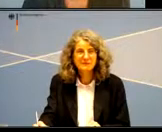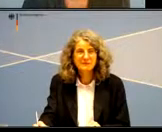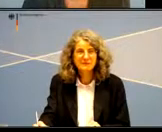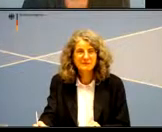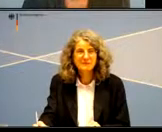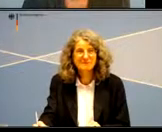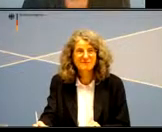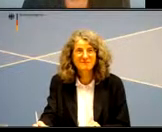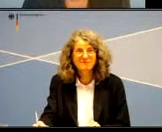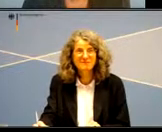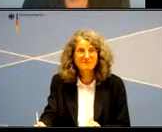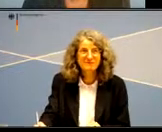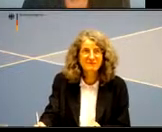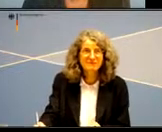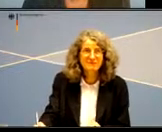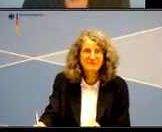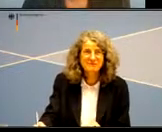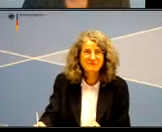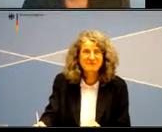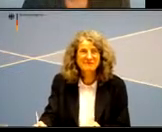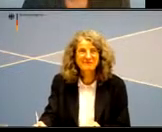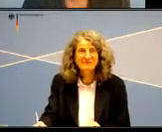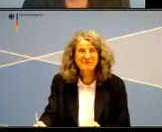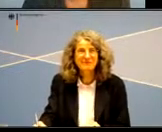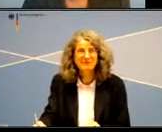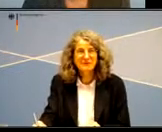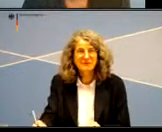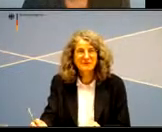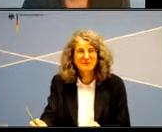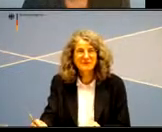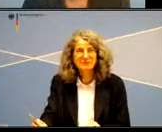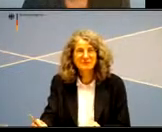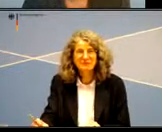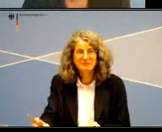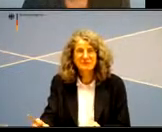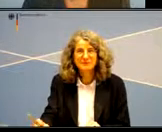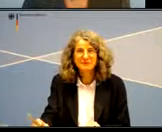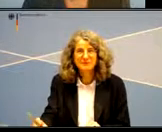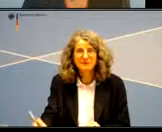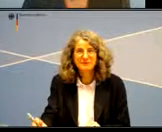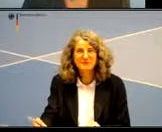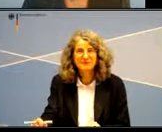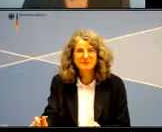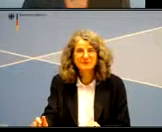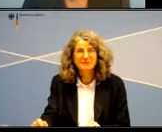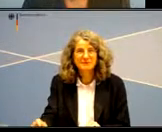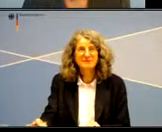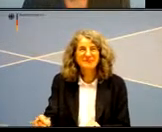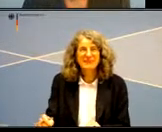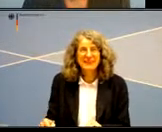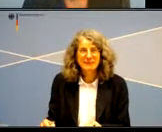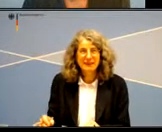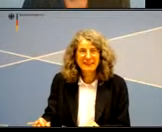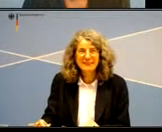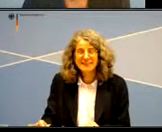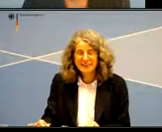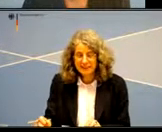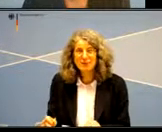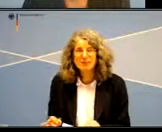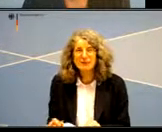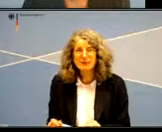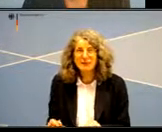in particular the telecoms and the energy sector. I think many of you will be familiar with her. So without further ado, Annegret. Many thanks